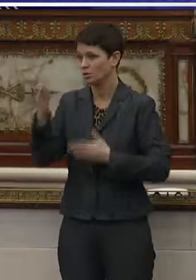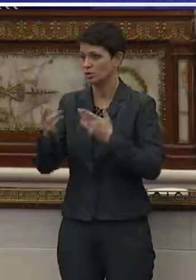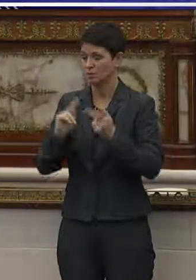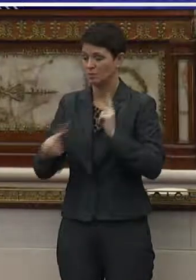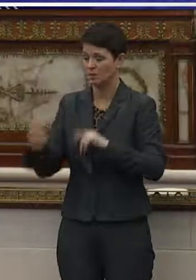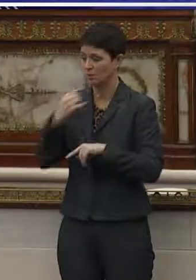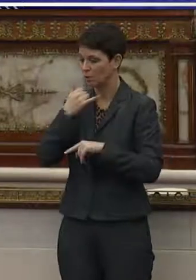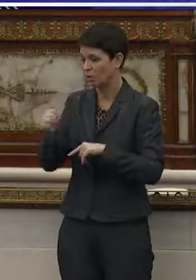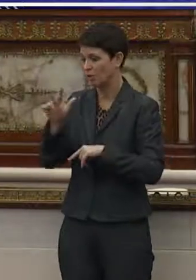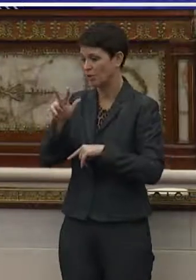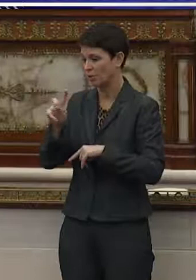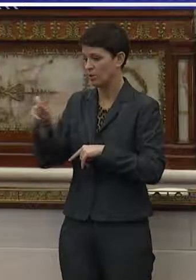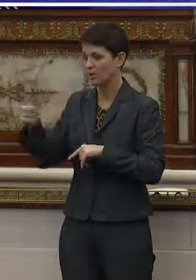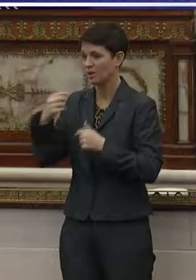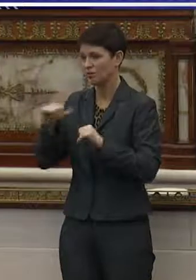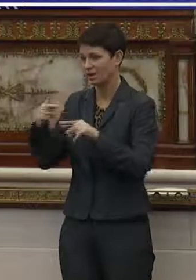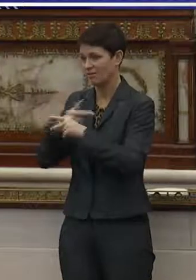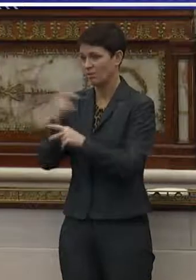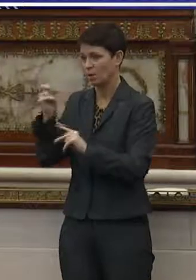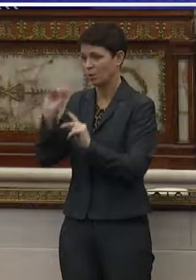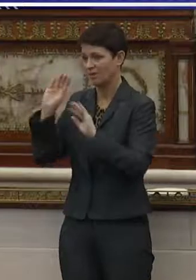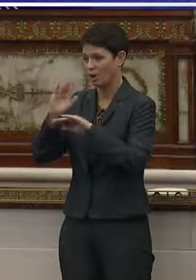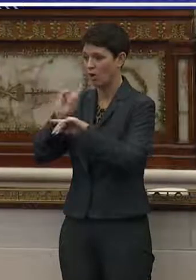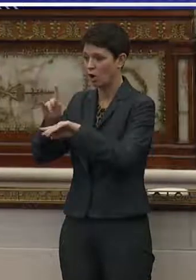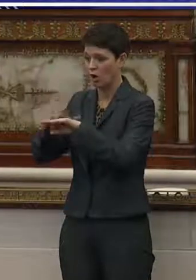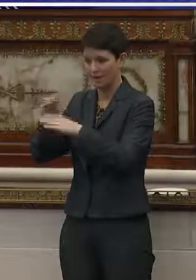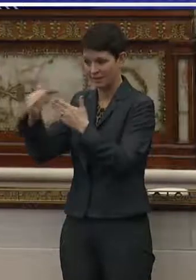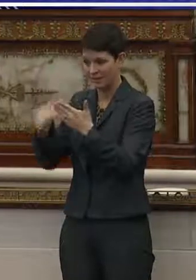call 311 and find out where they fall?